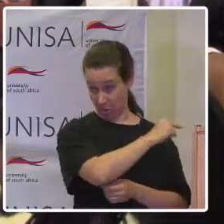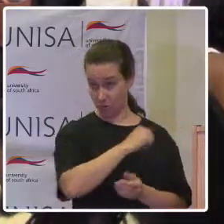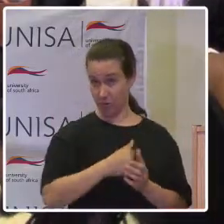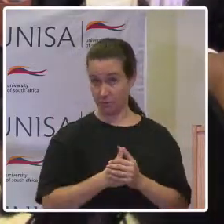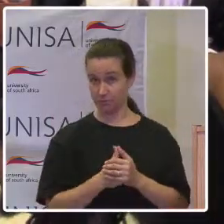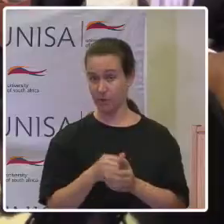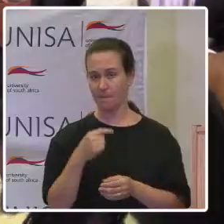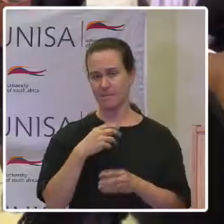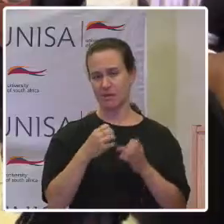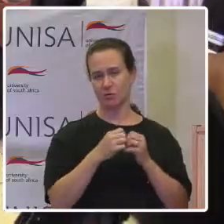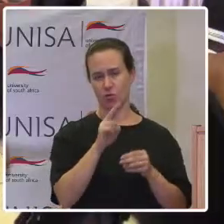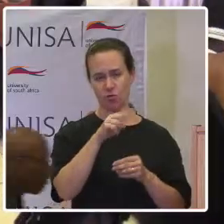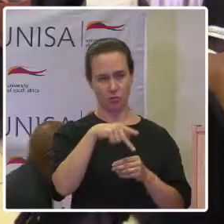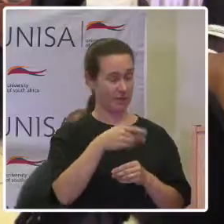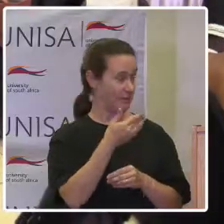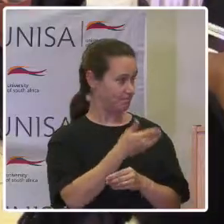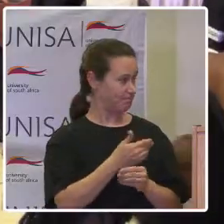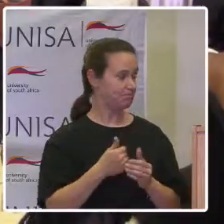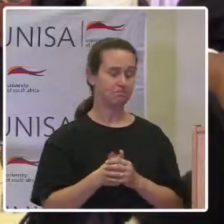UP.